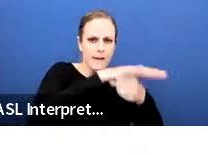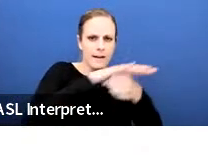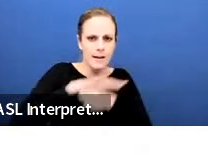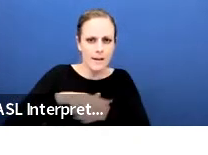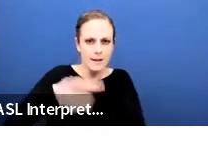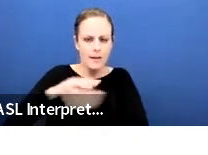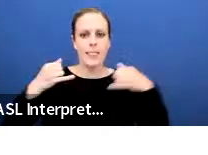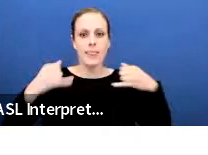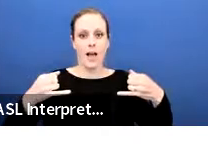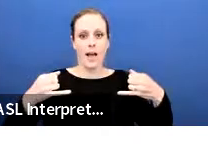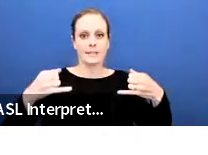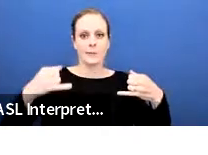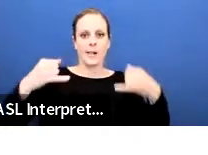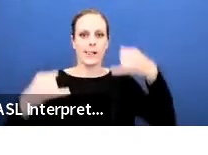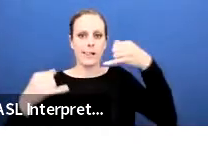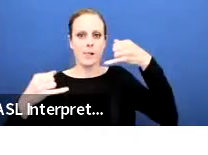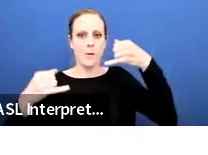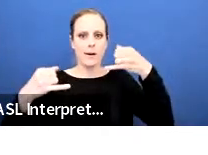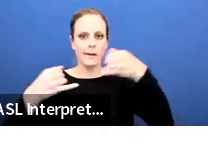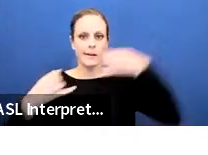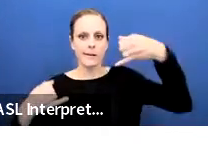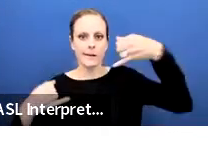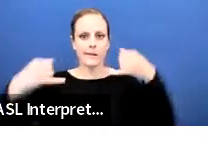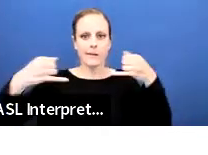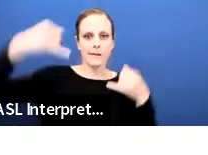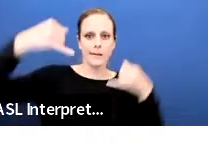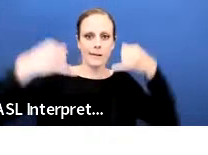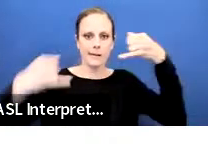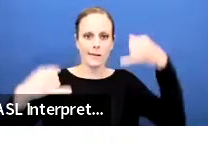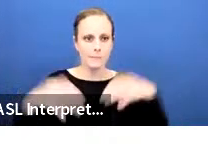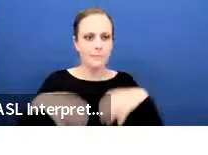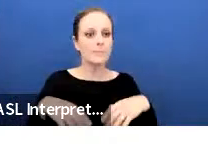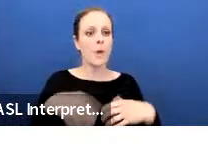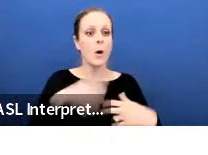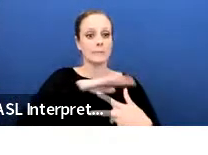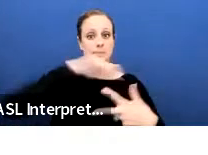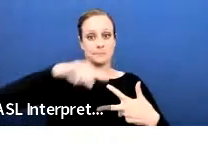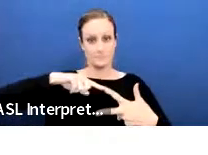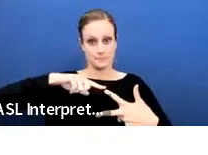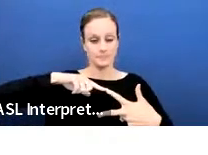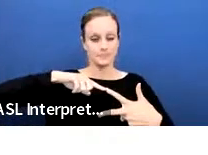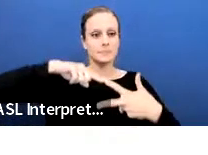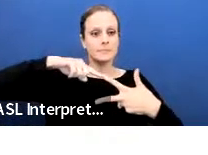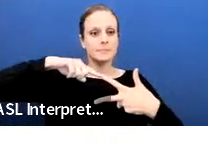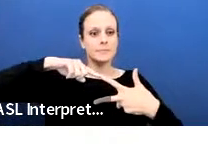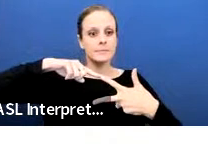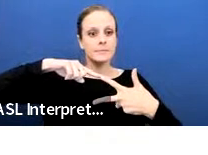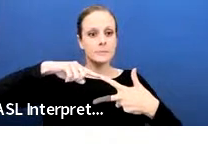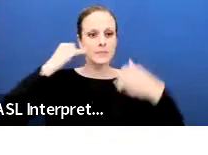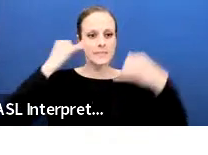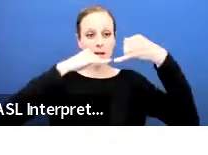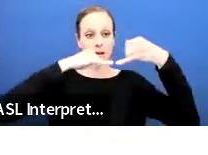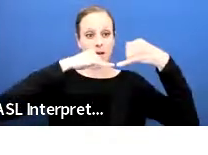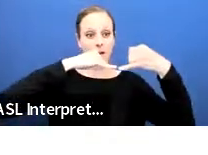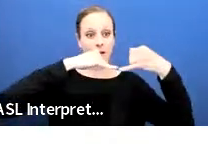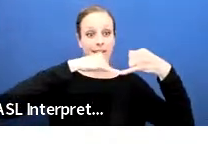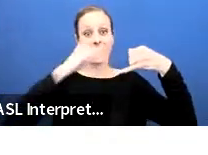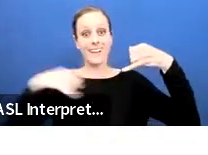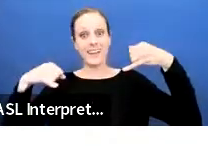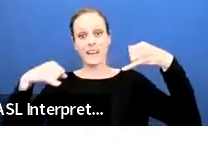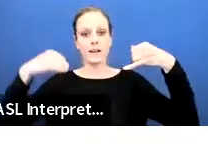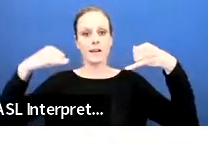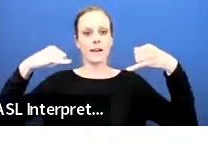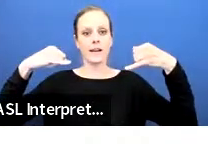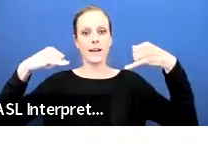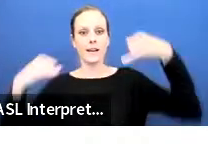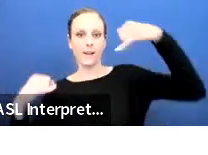particular case, you can see they drew the lines a particular way to make sure that there were 6